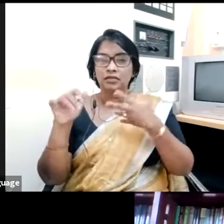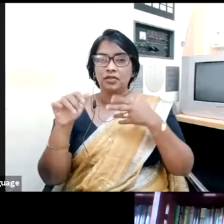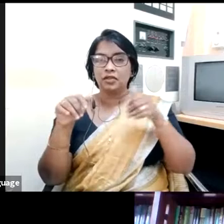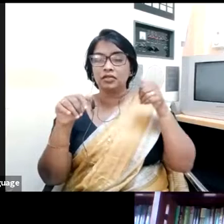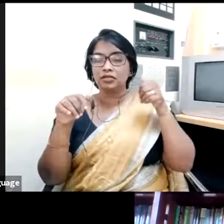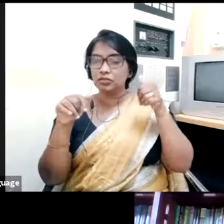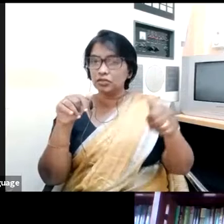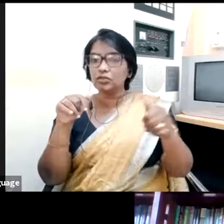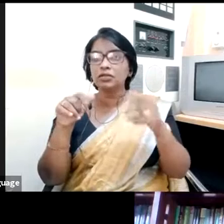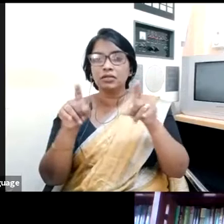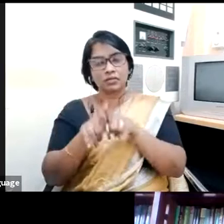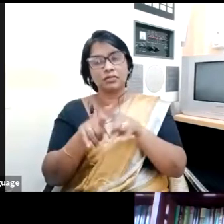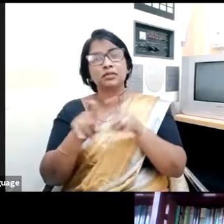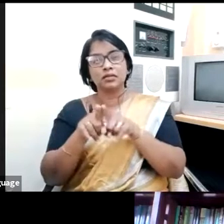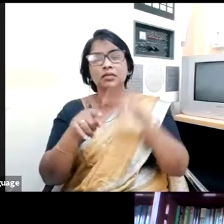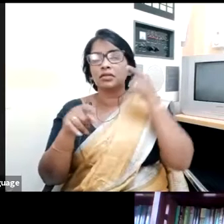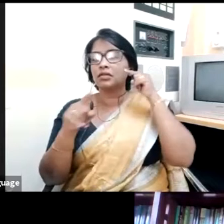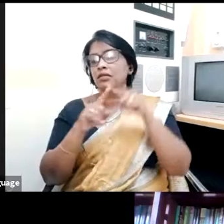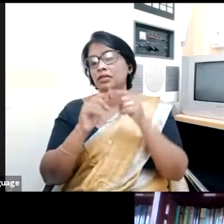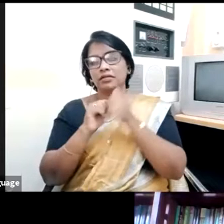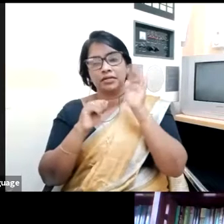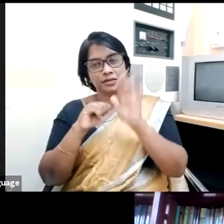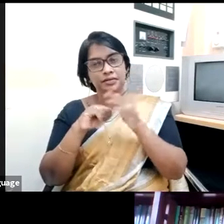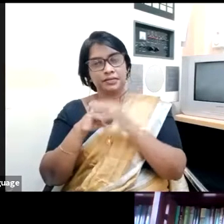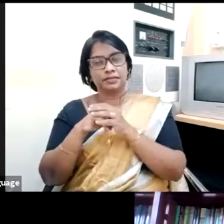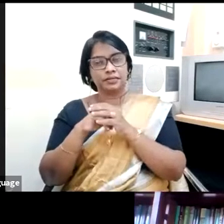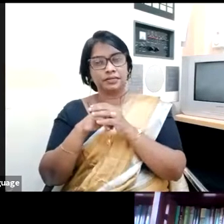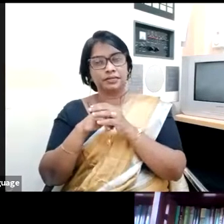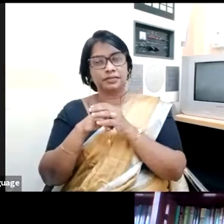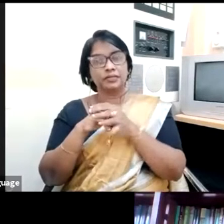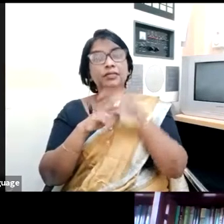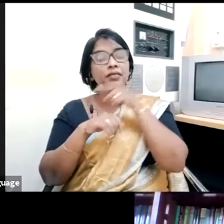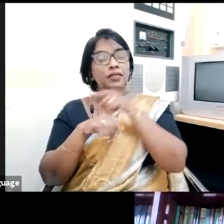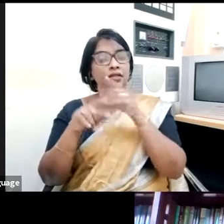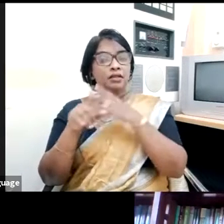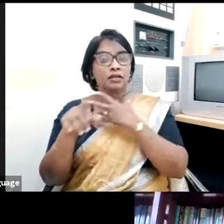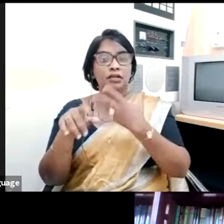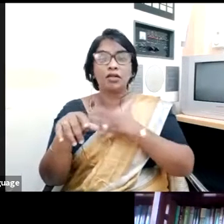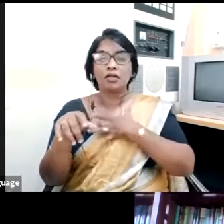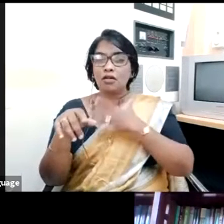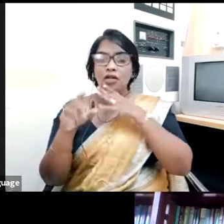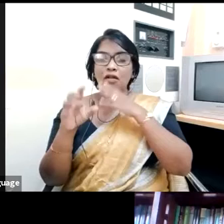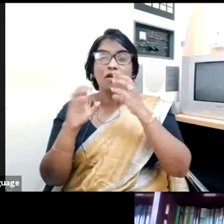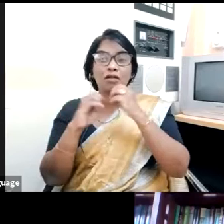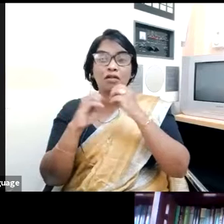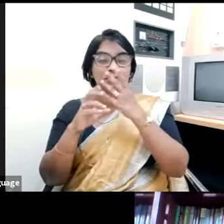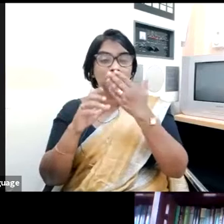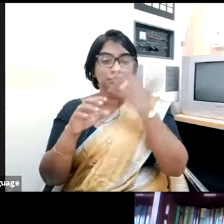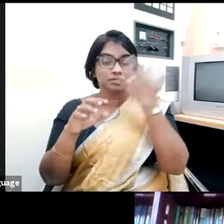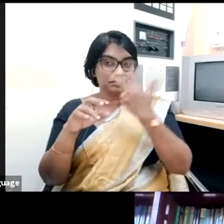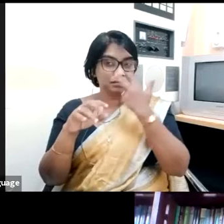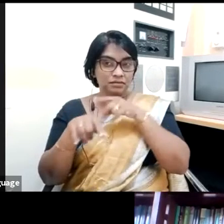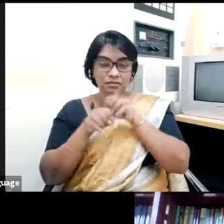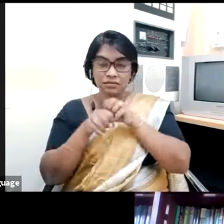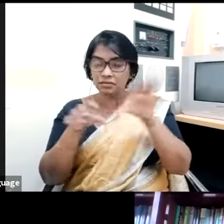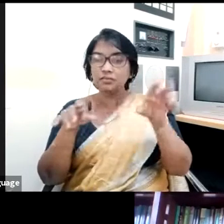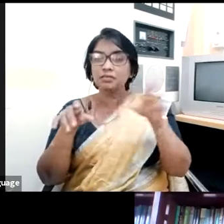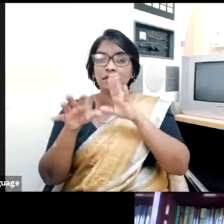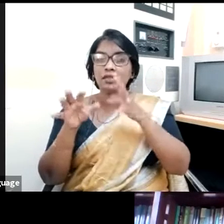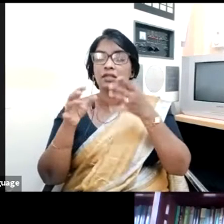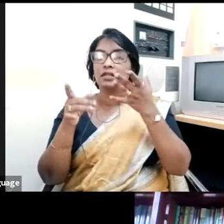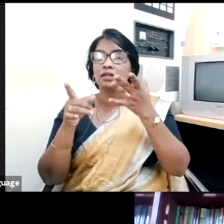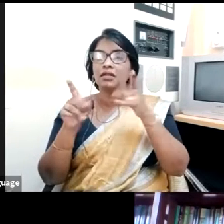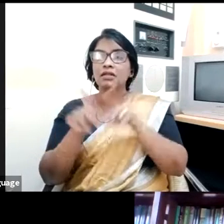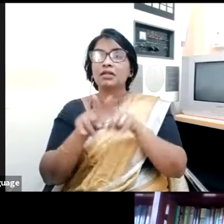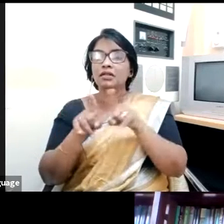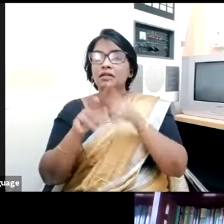accused of having committed murder. But here we have a situation where 20% of the world's oxygen has been devastated.